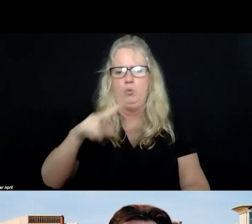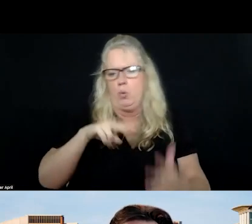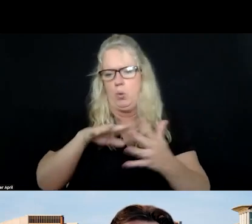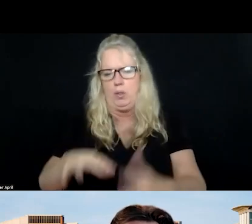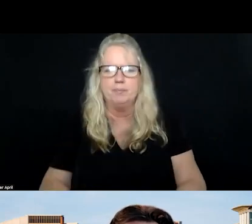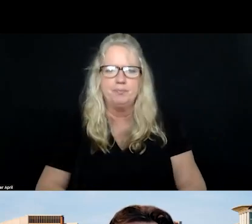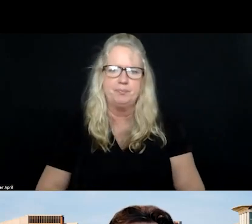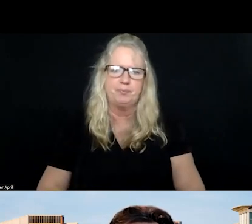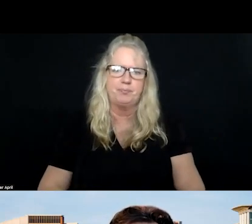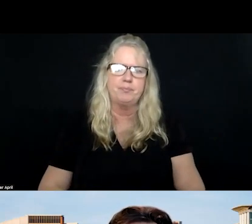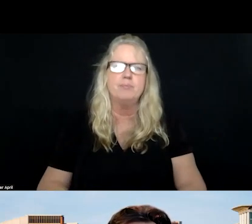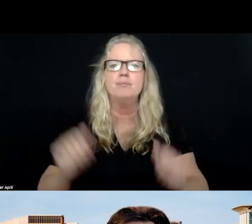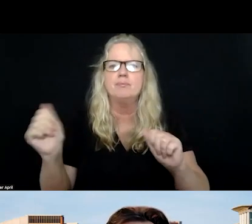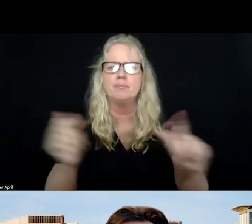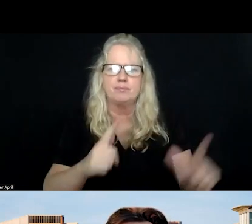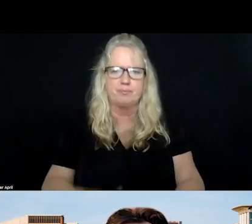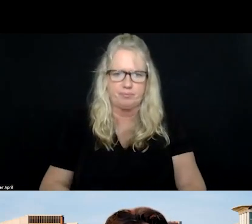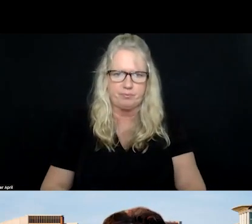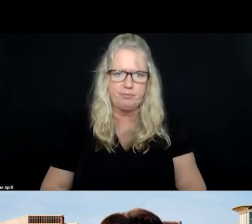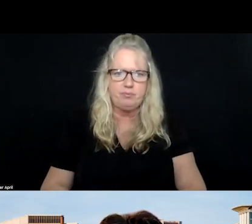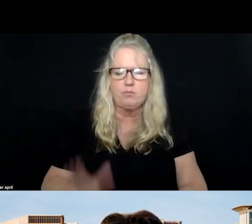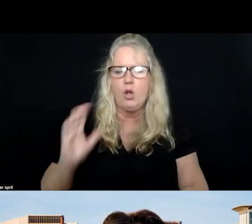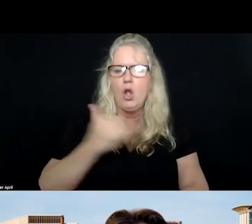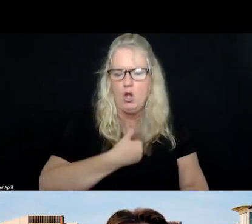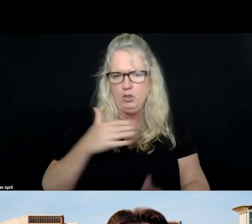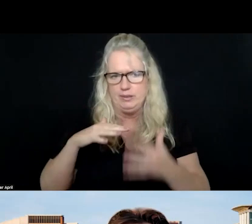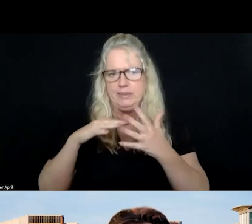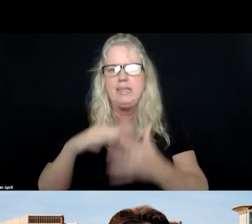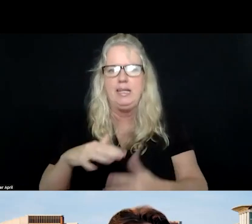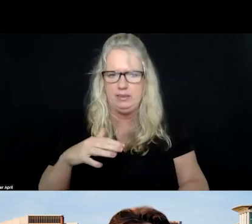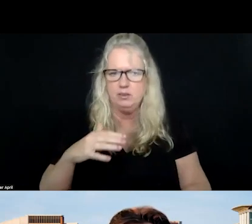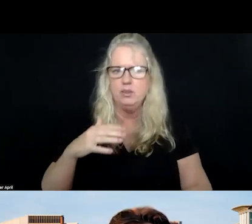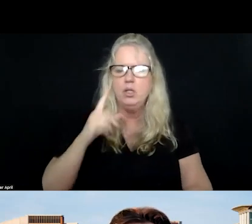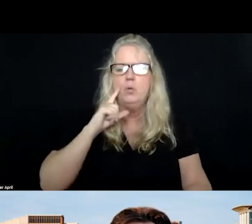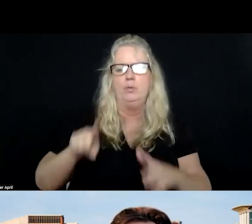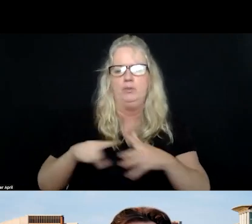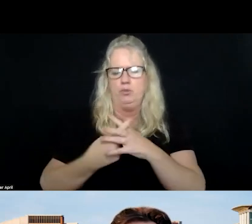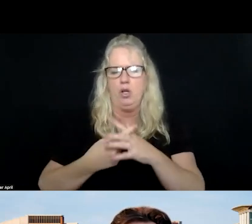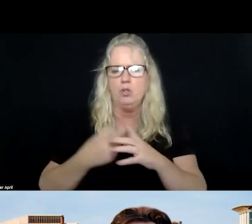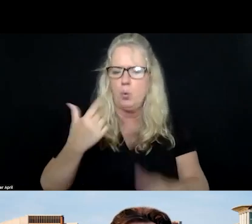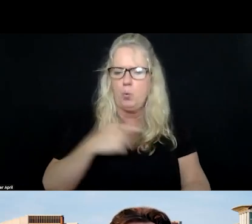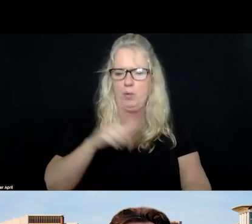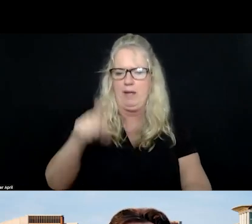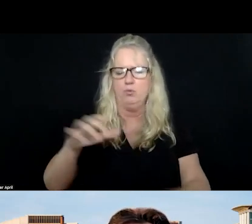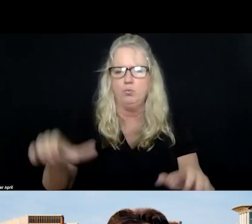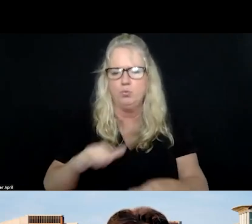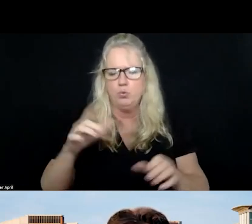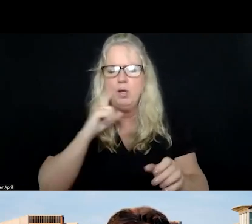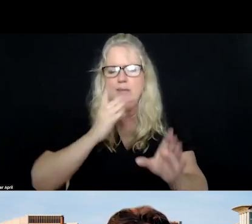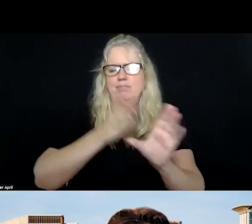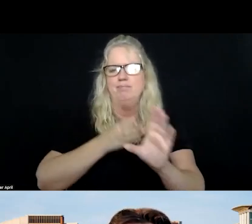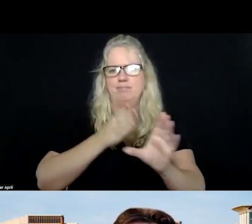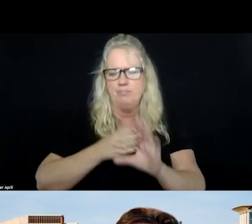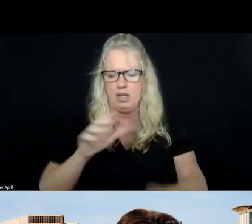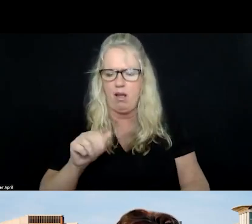slide. So our study, CSI opioids, starts with the supposition we need to do what's called psychological